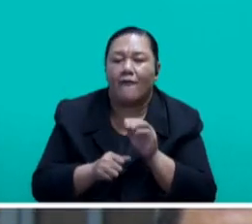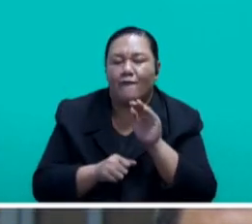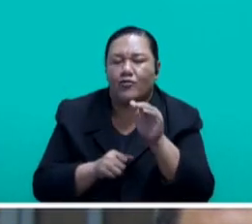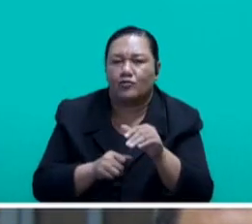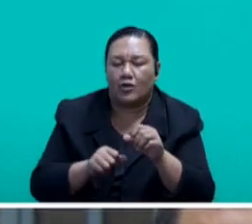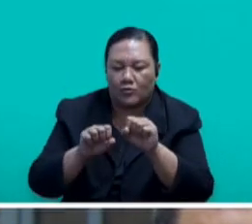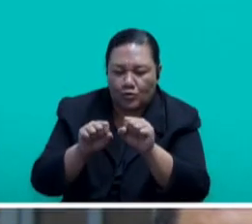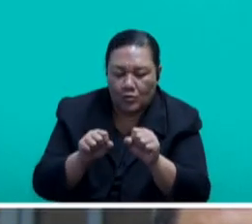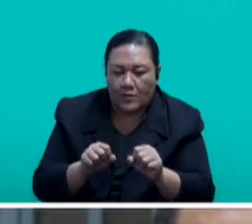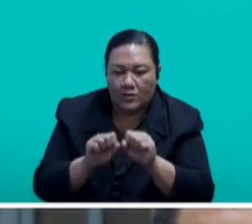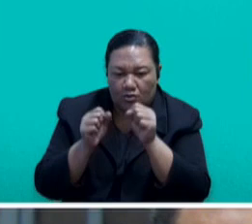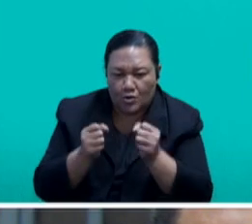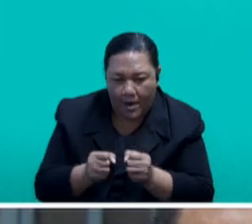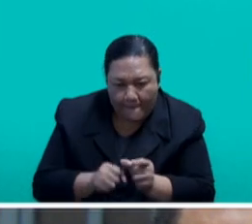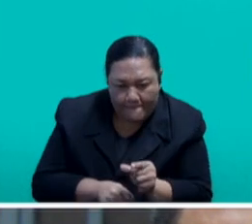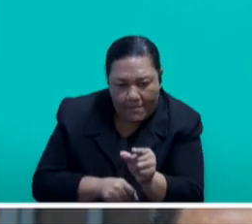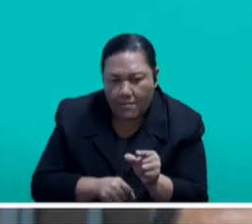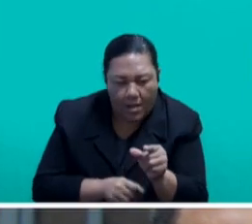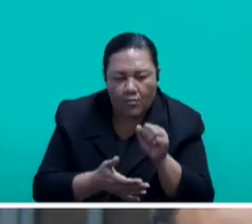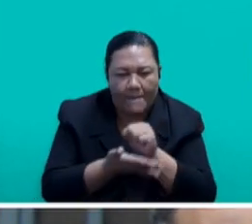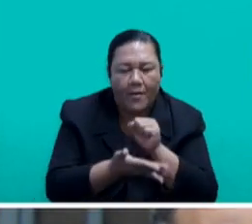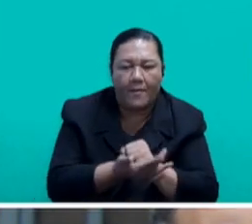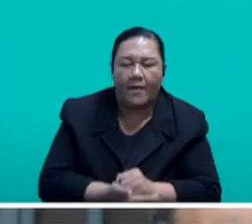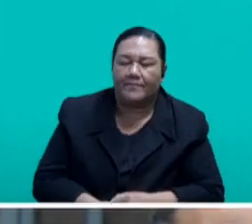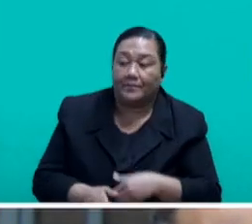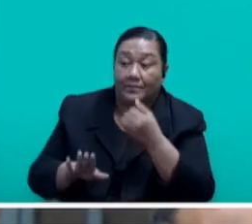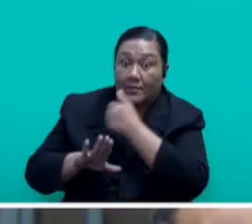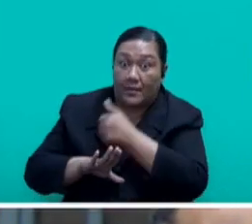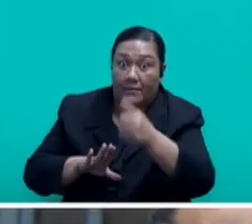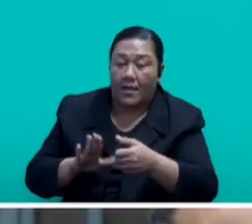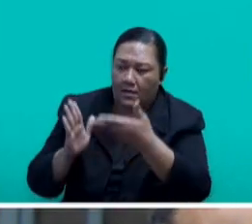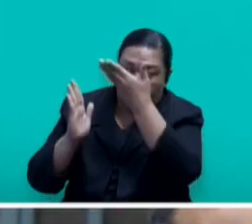Mr. Speaker, sir, the coalition government has carefully crafted